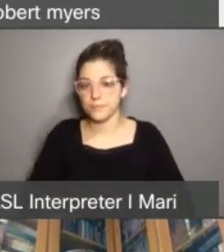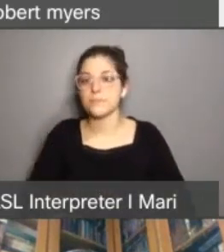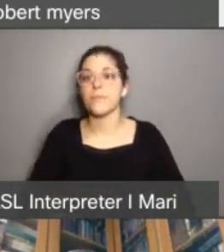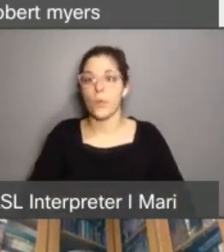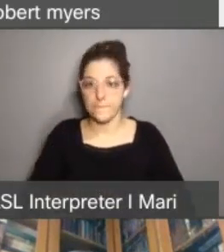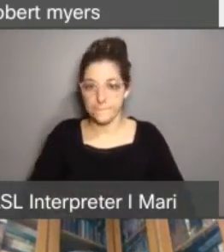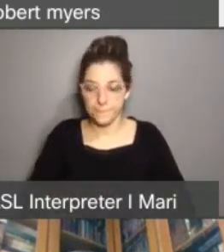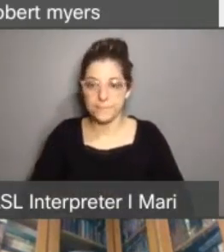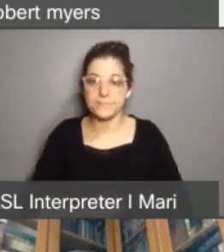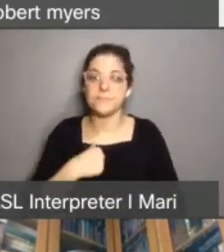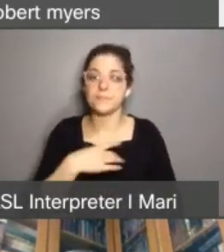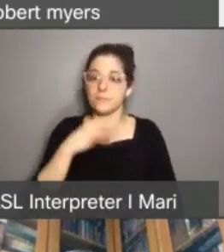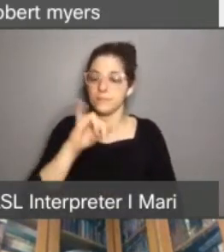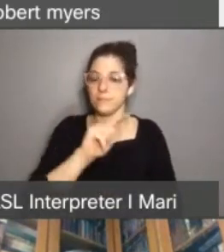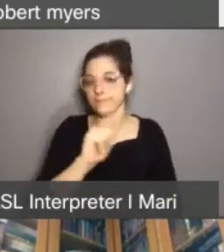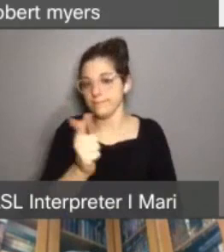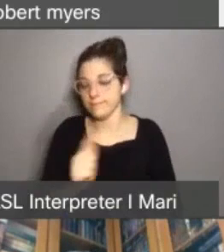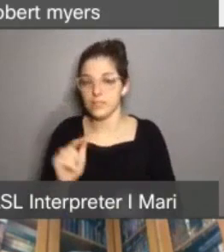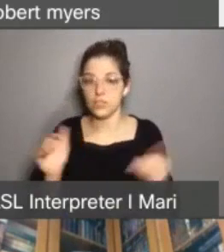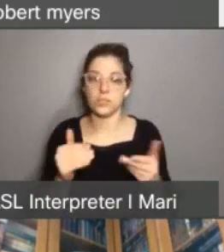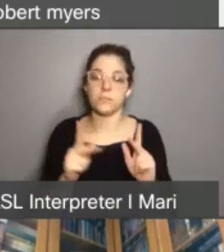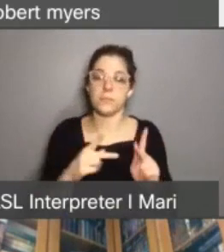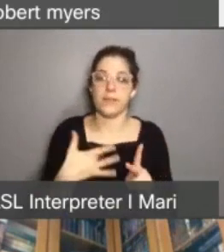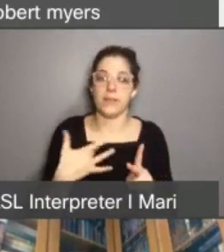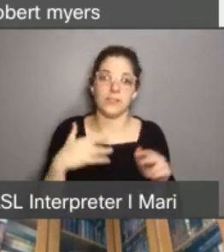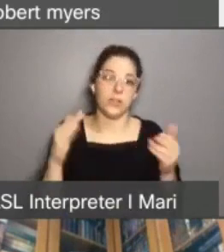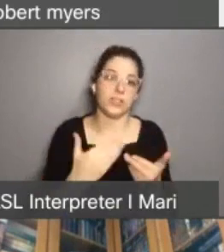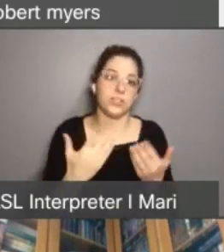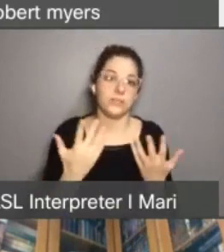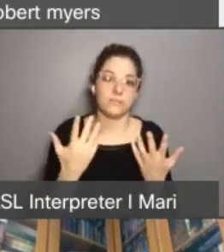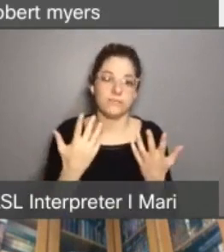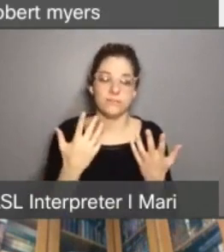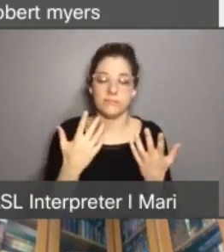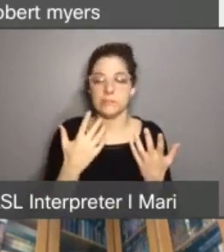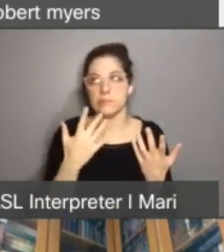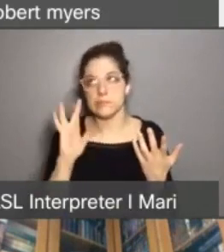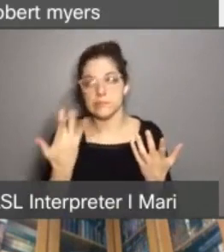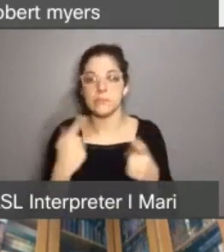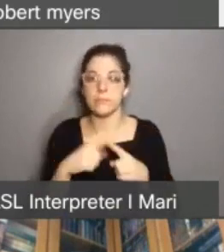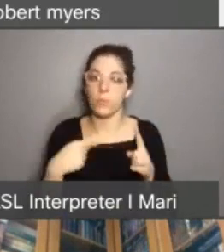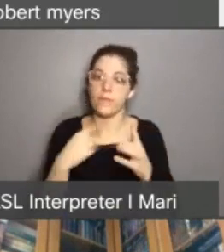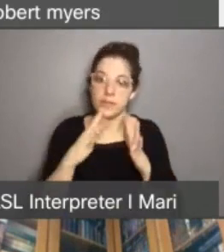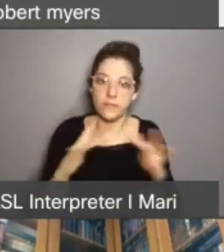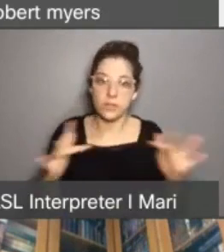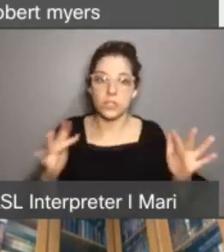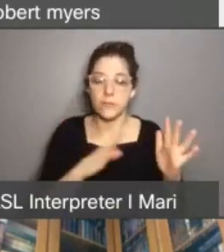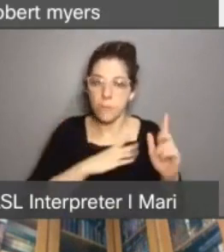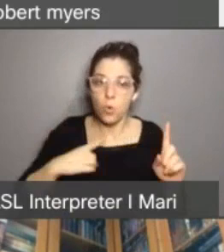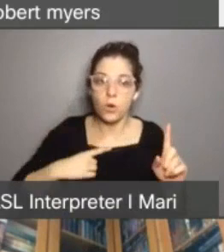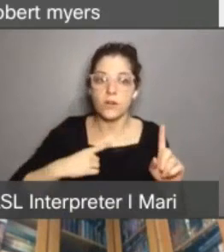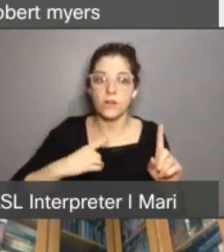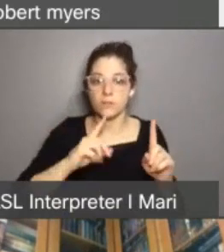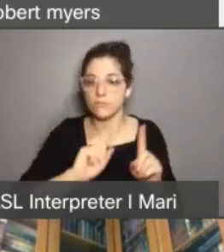Okay. I do like to do that. I know sometimes people feel that introductions are tedious, but we have such a diverse board of so